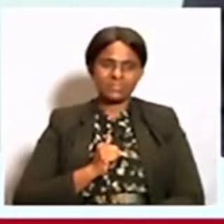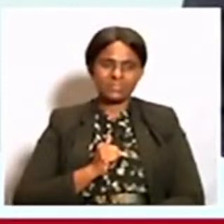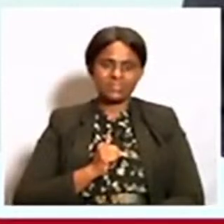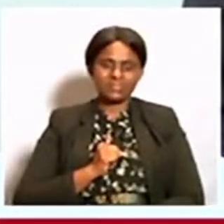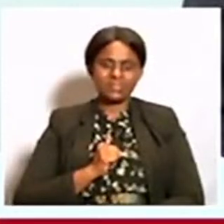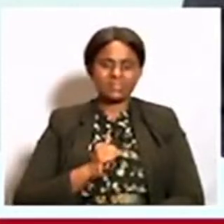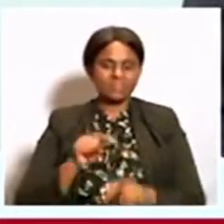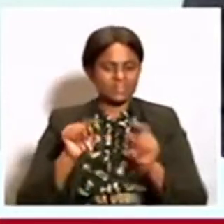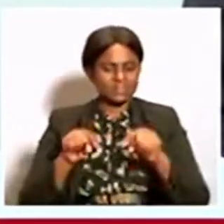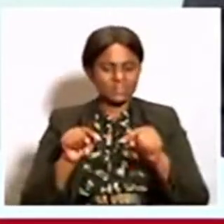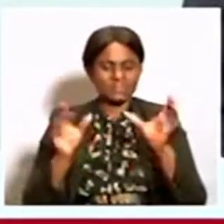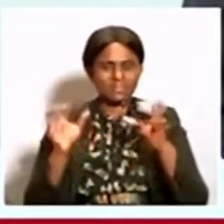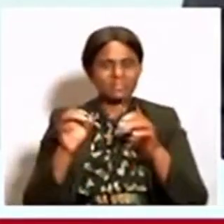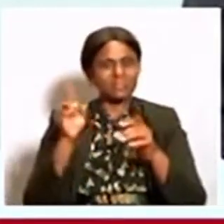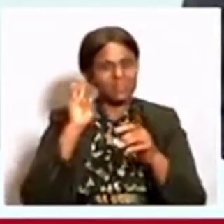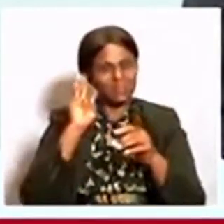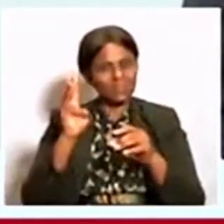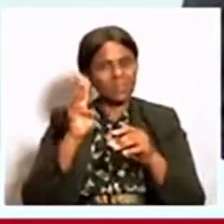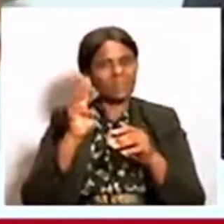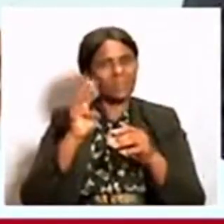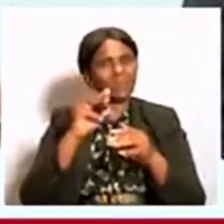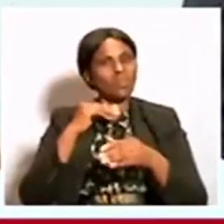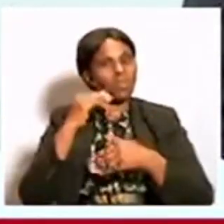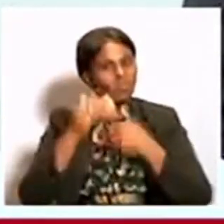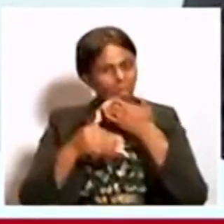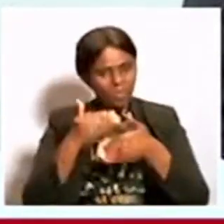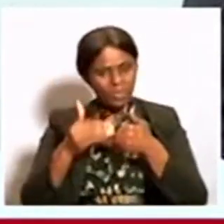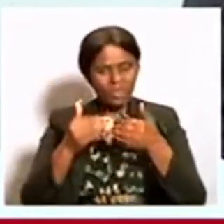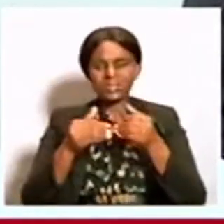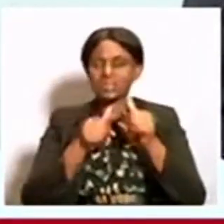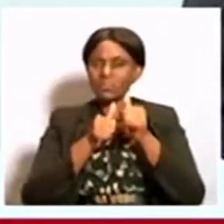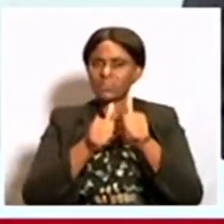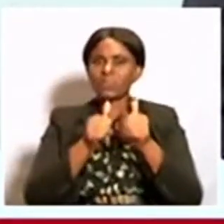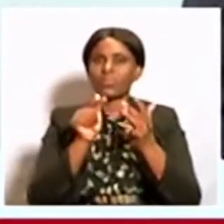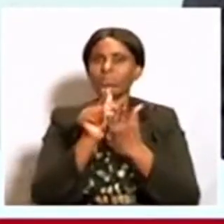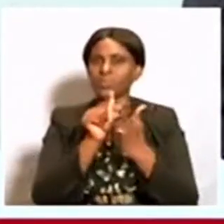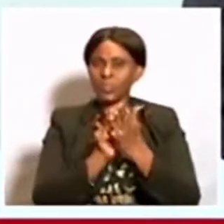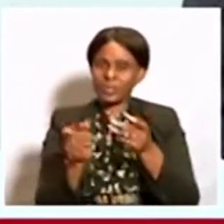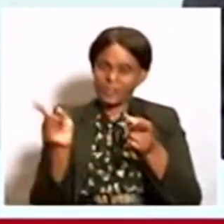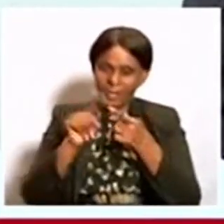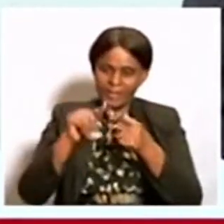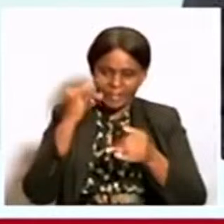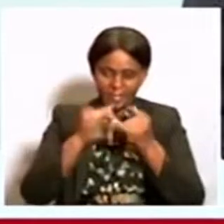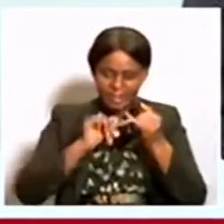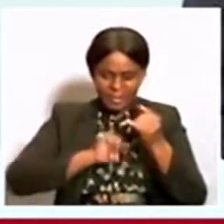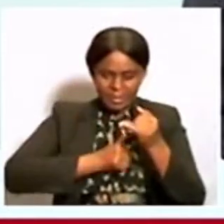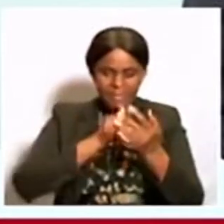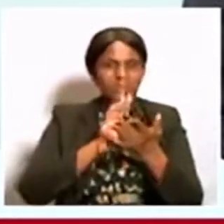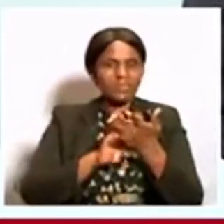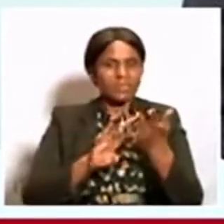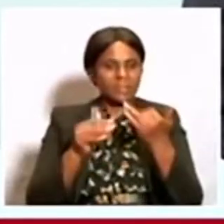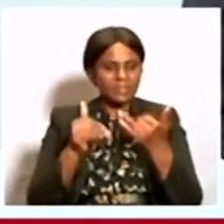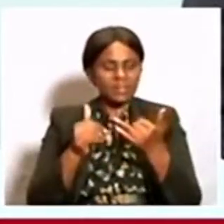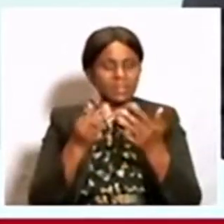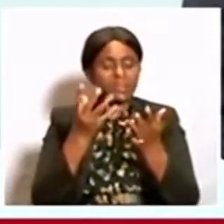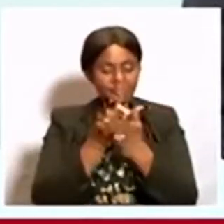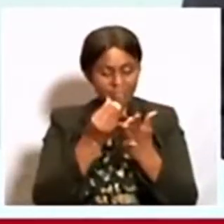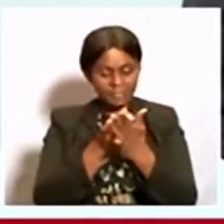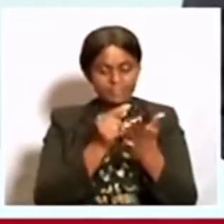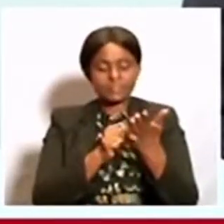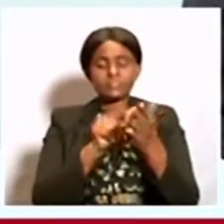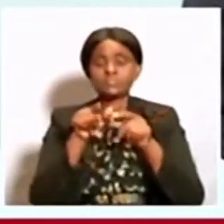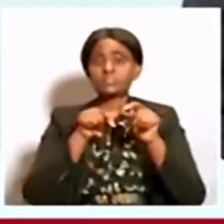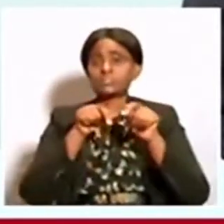this committee will always follow the law to the letter, because what we believe that the financial